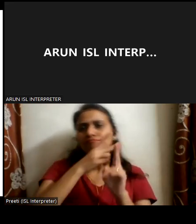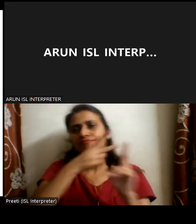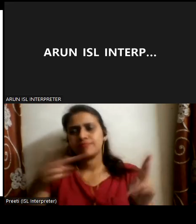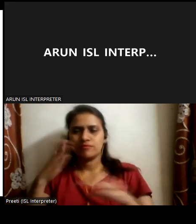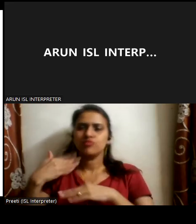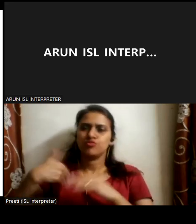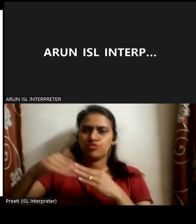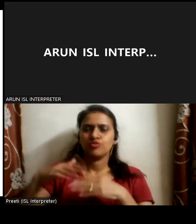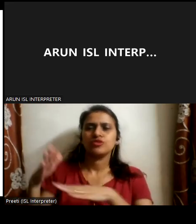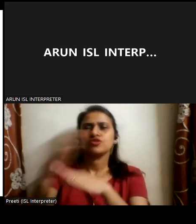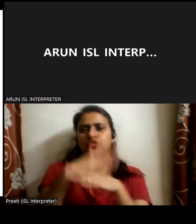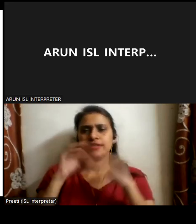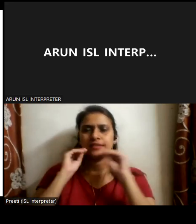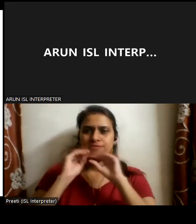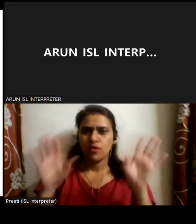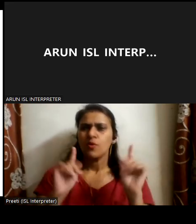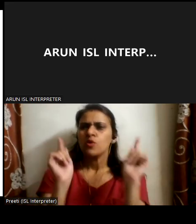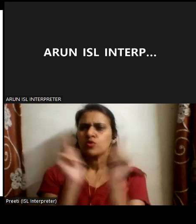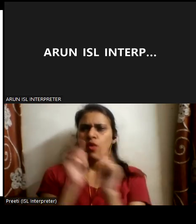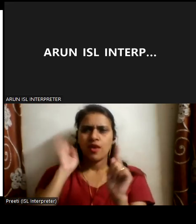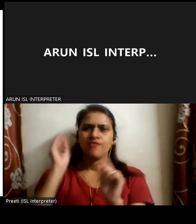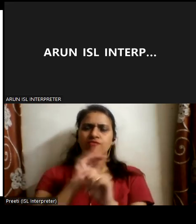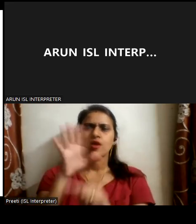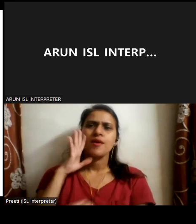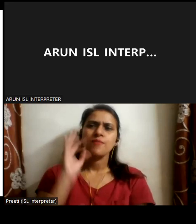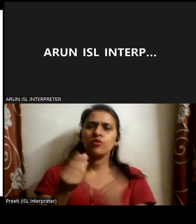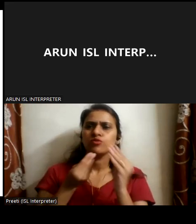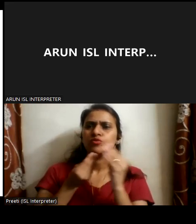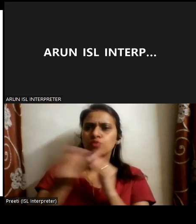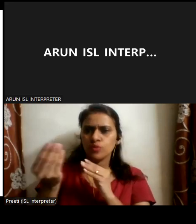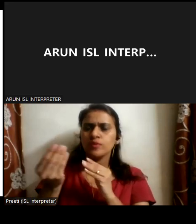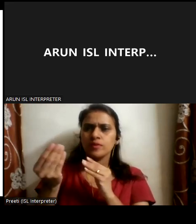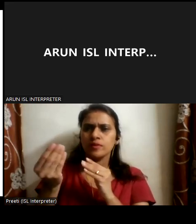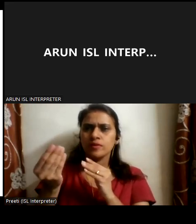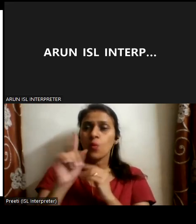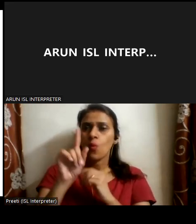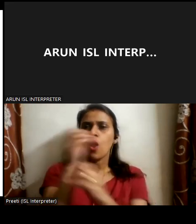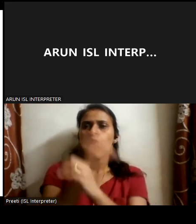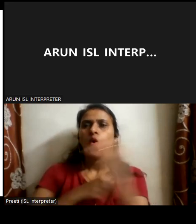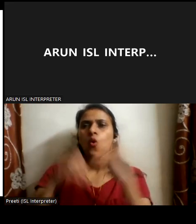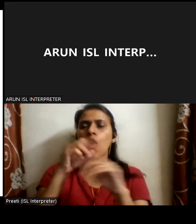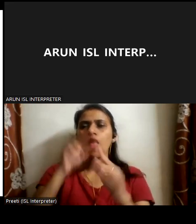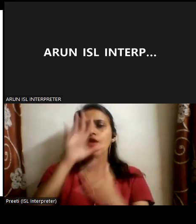Also, one small announcement for you all. Soon we will be rolling out one Google form,